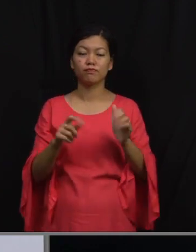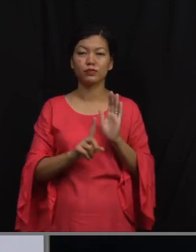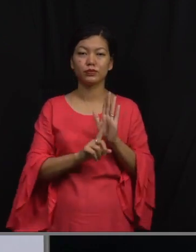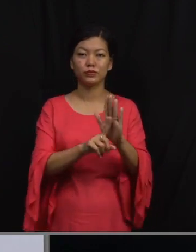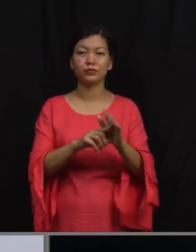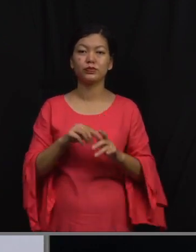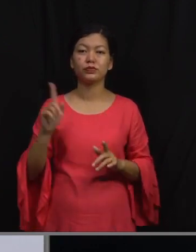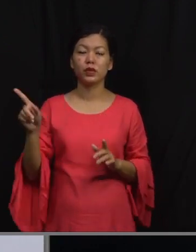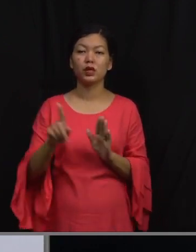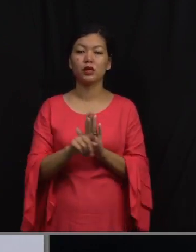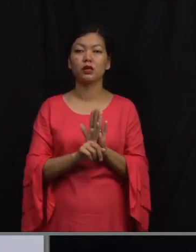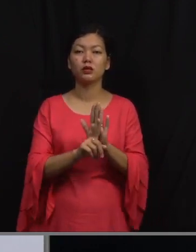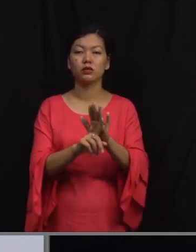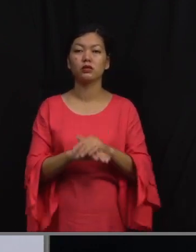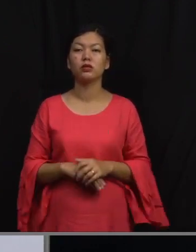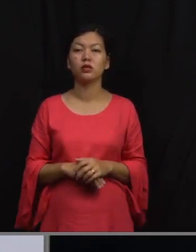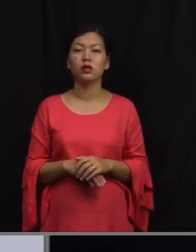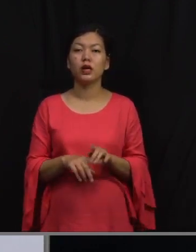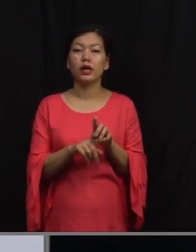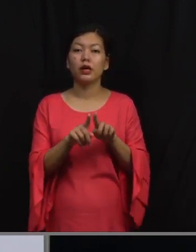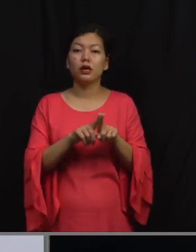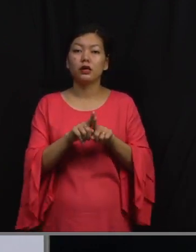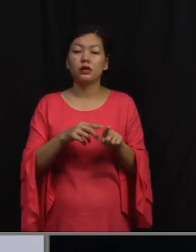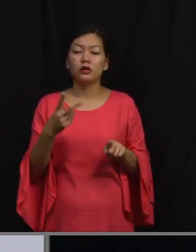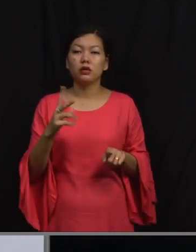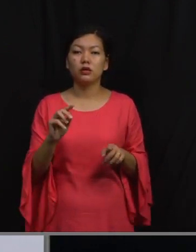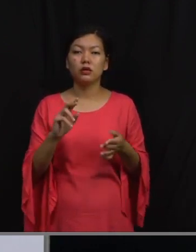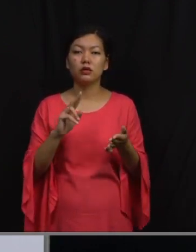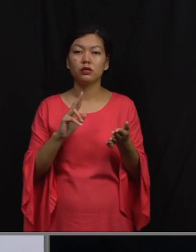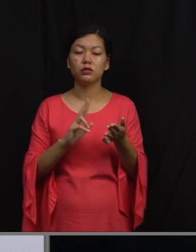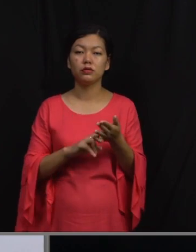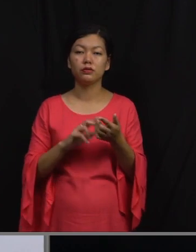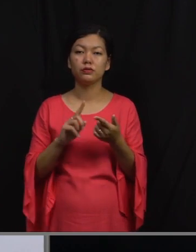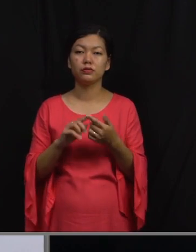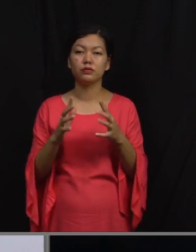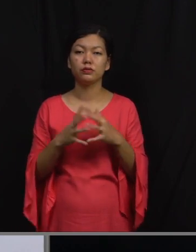one more example, right? Nuclear fission. When I say nuclear